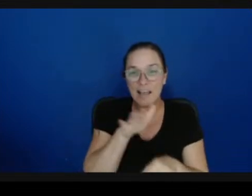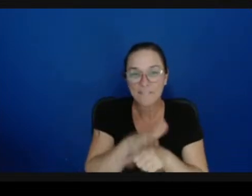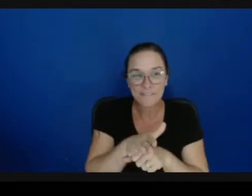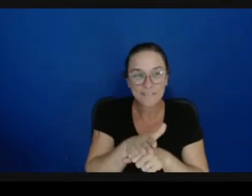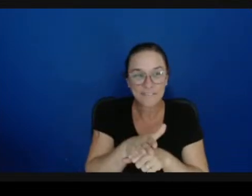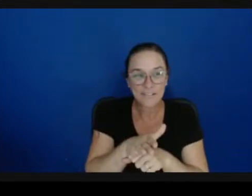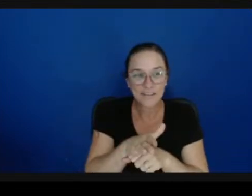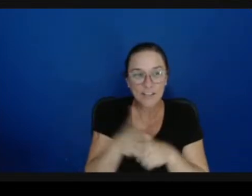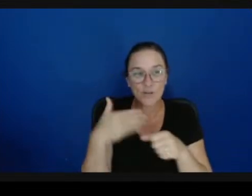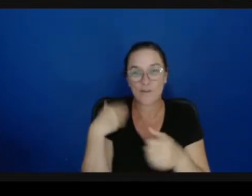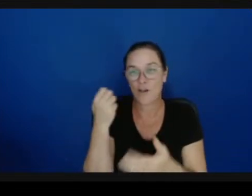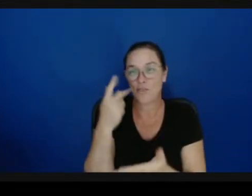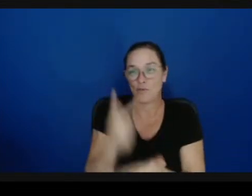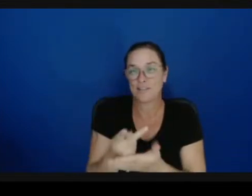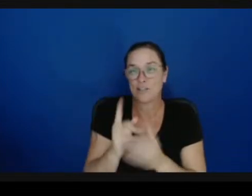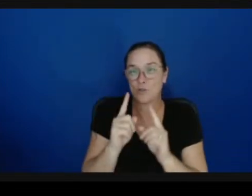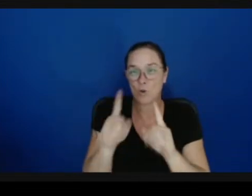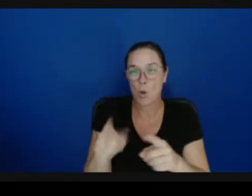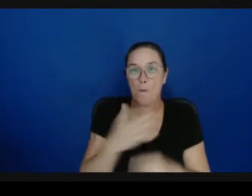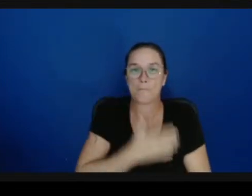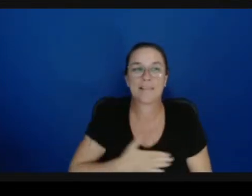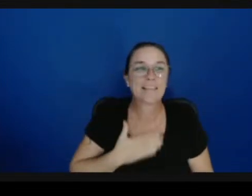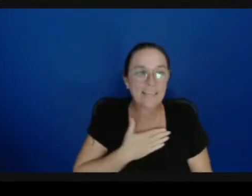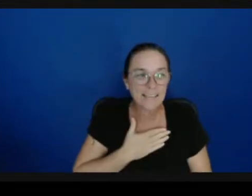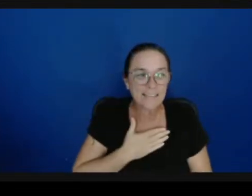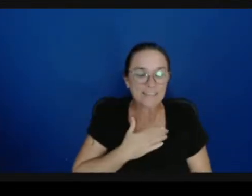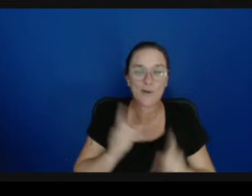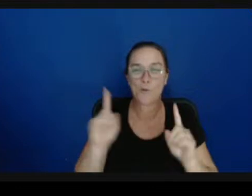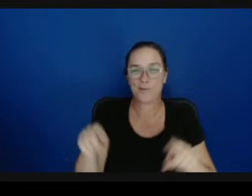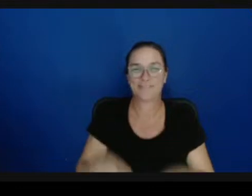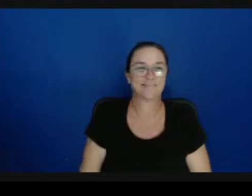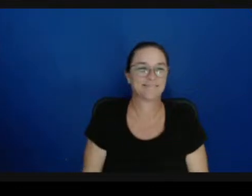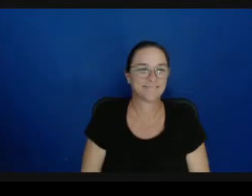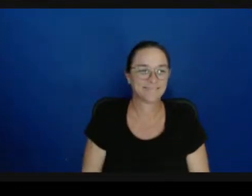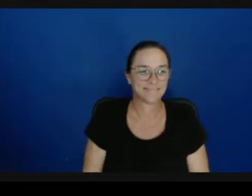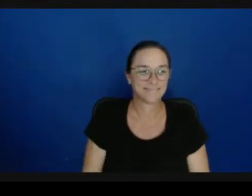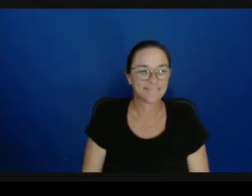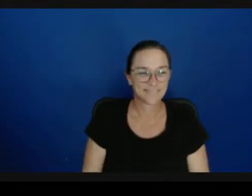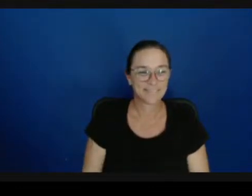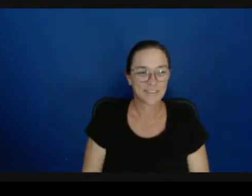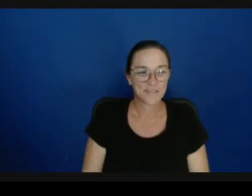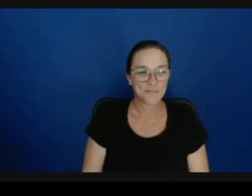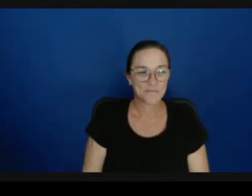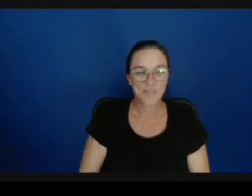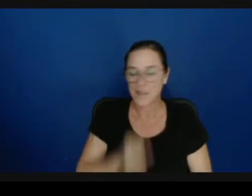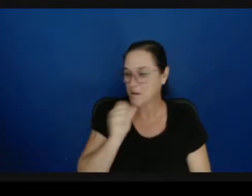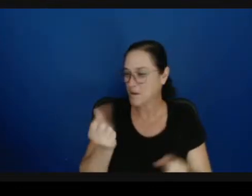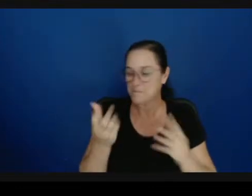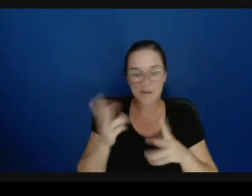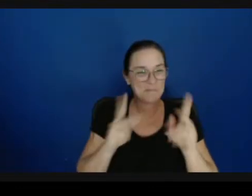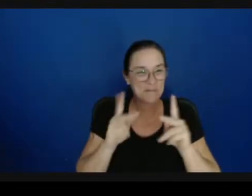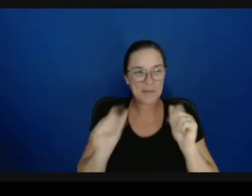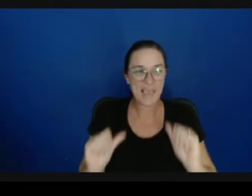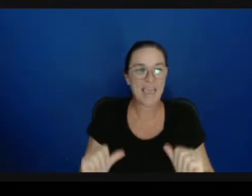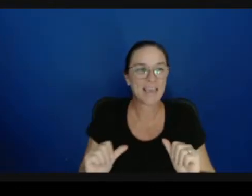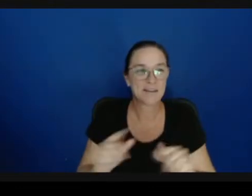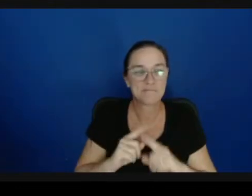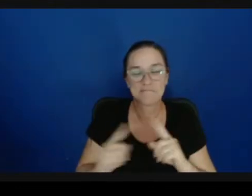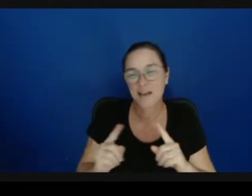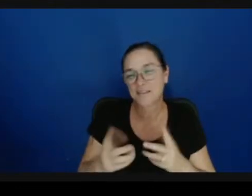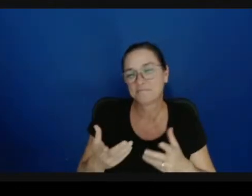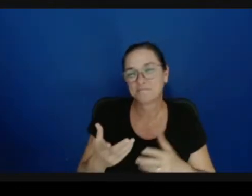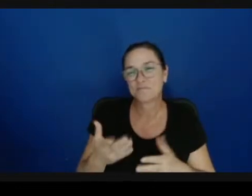get authorization to get up there, please do. Yeah, there may not be very many people that do that, but those who do, hopefully will